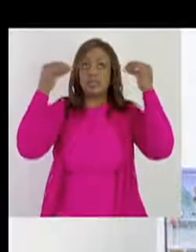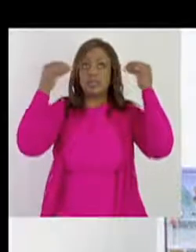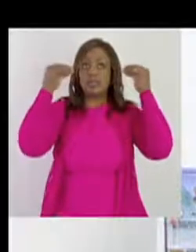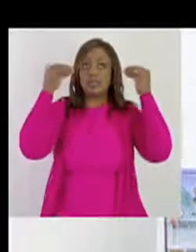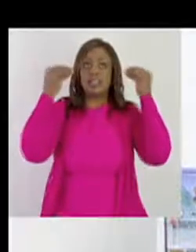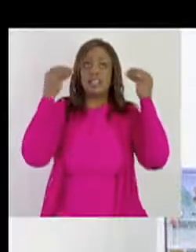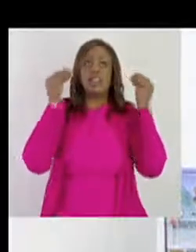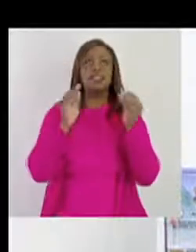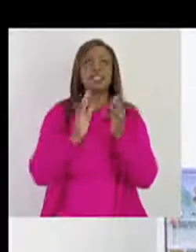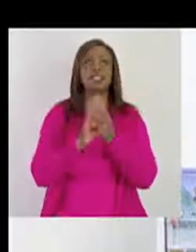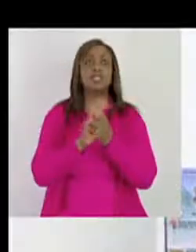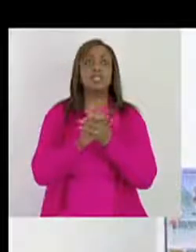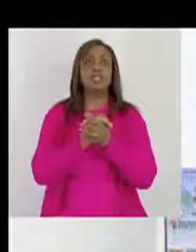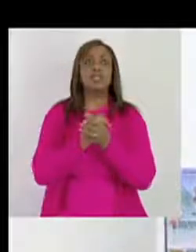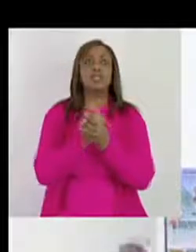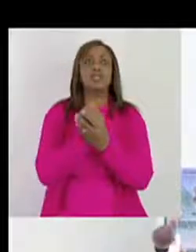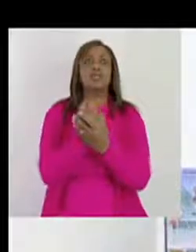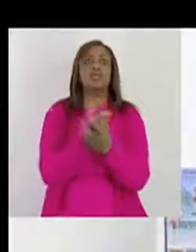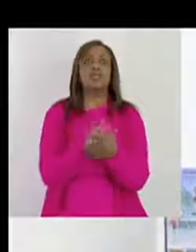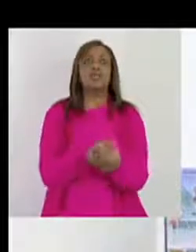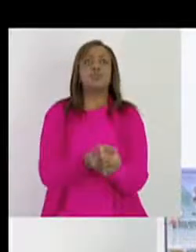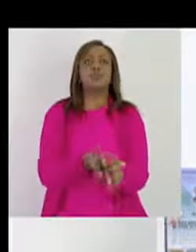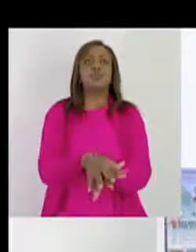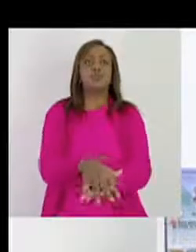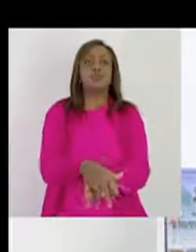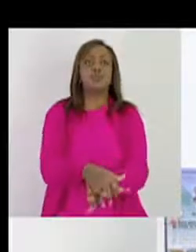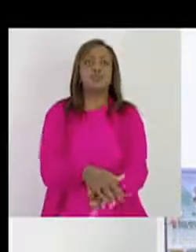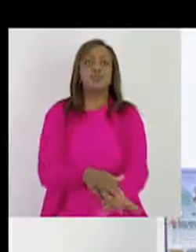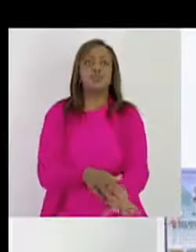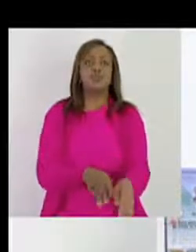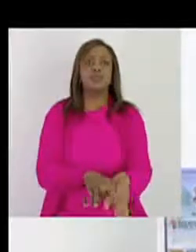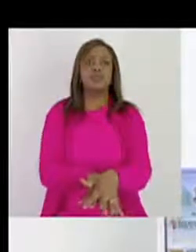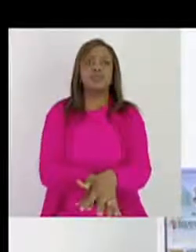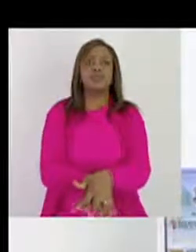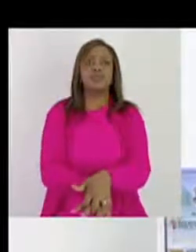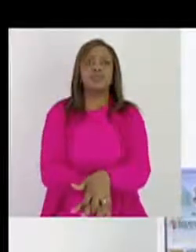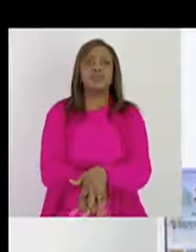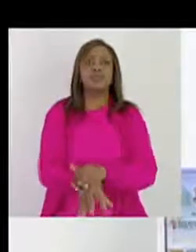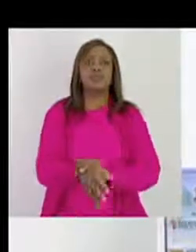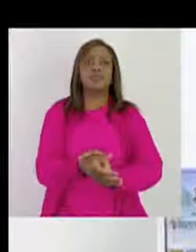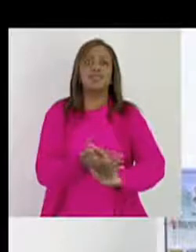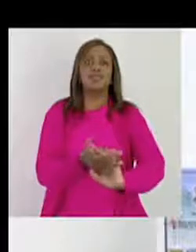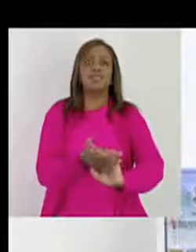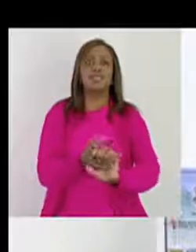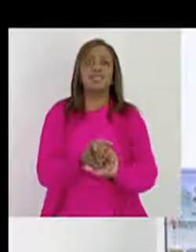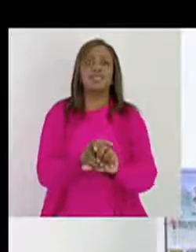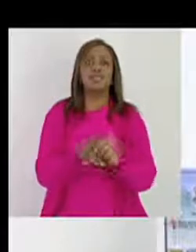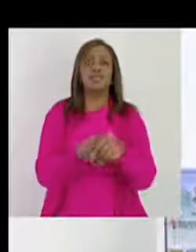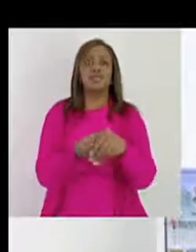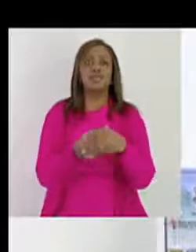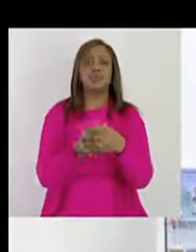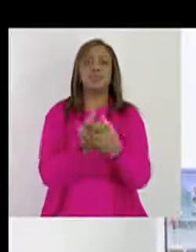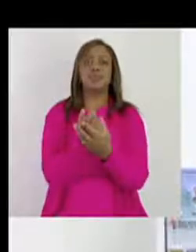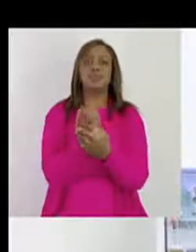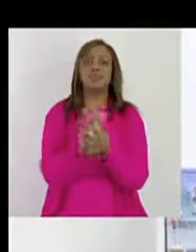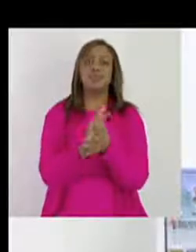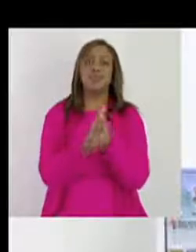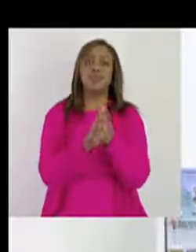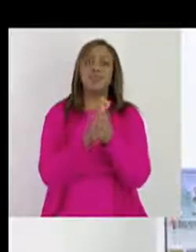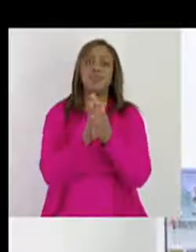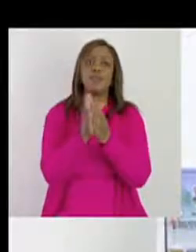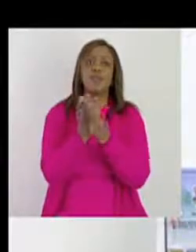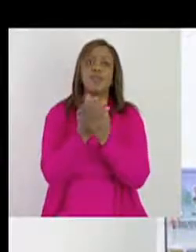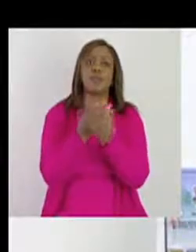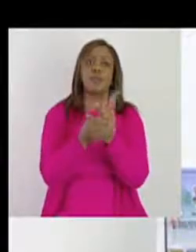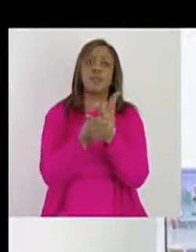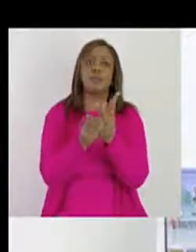us sanitize. Here's my sanitizer. A few squints in the hands, rub our hands between